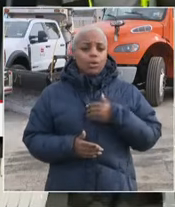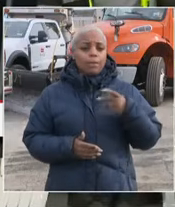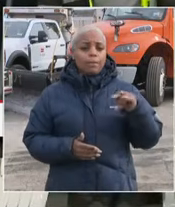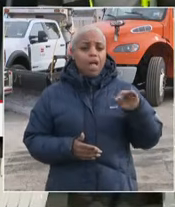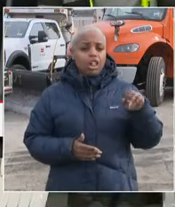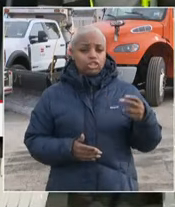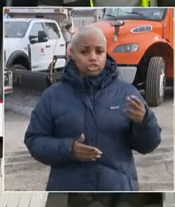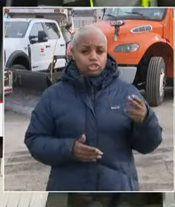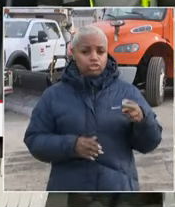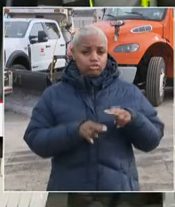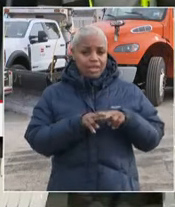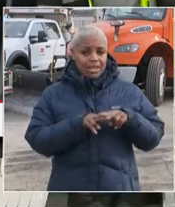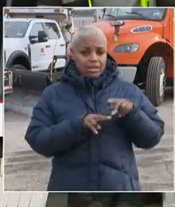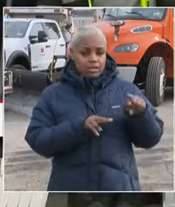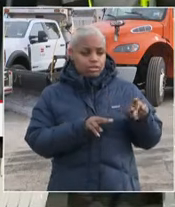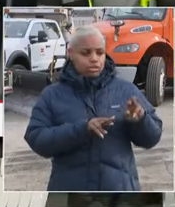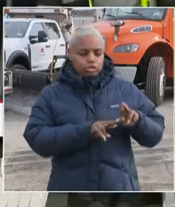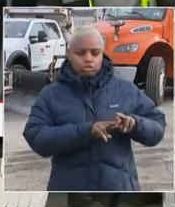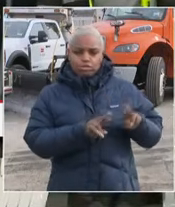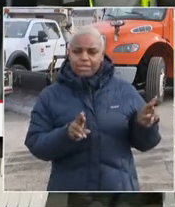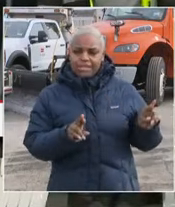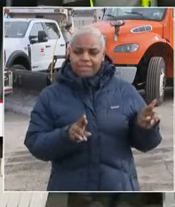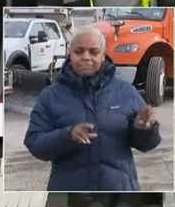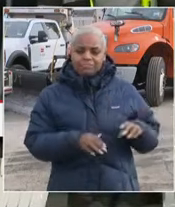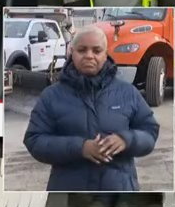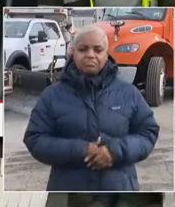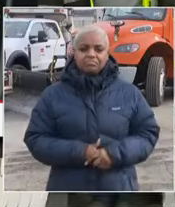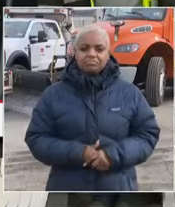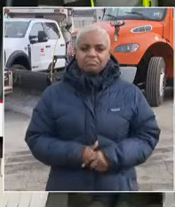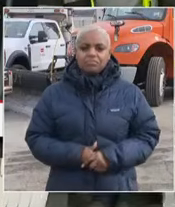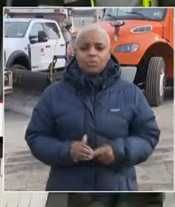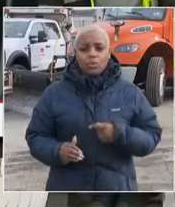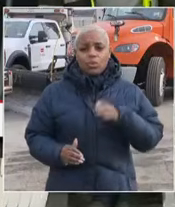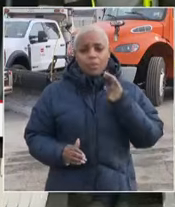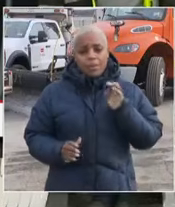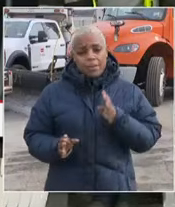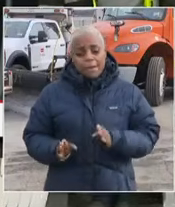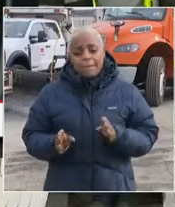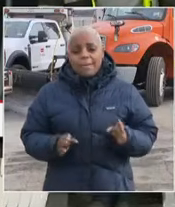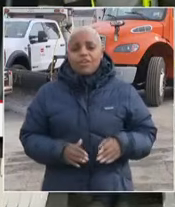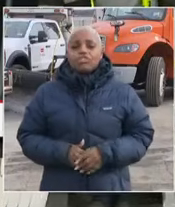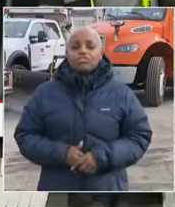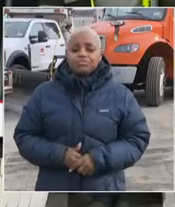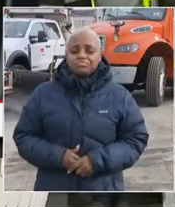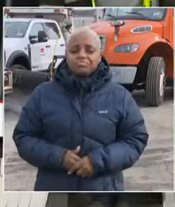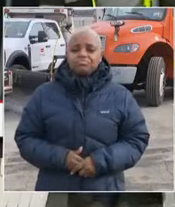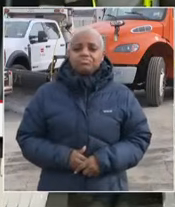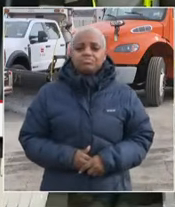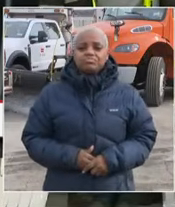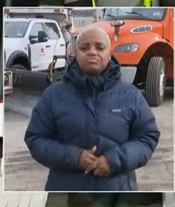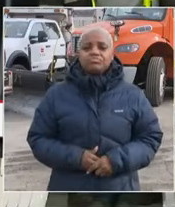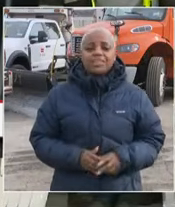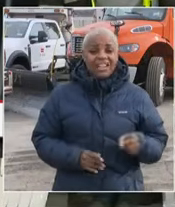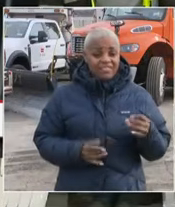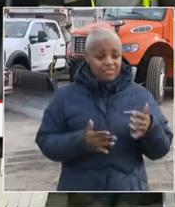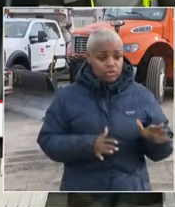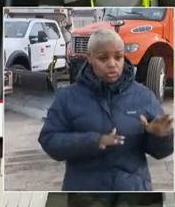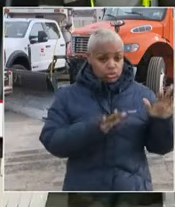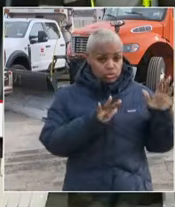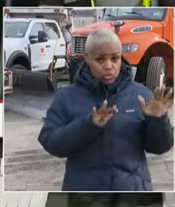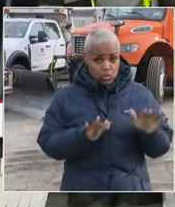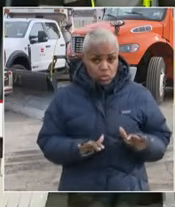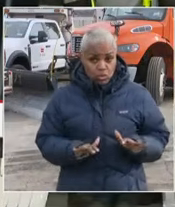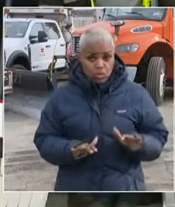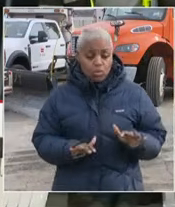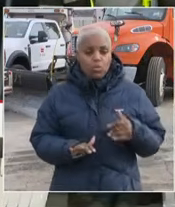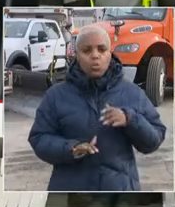again, we like DPW will prep. When snow gets there, we'll plow. and then back to prepping for the ice after